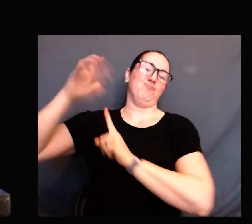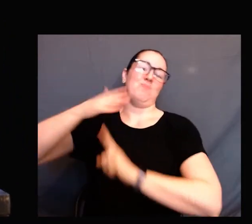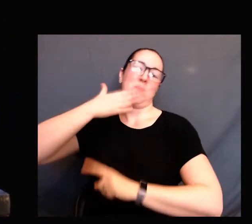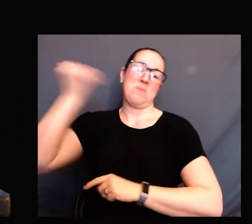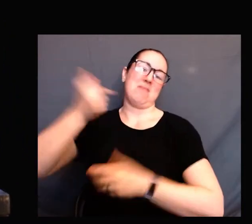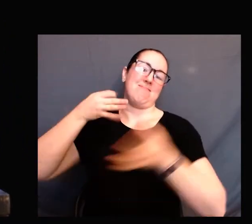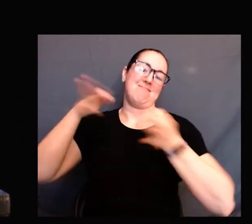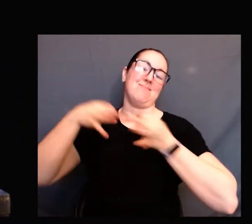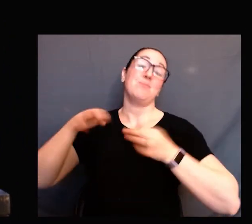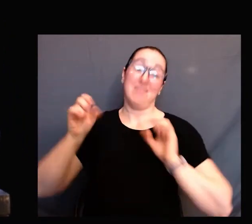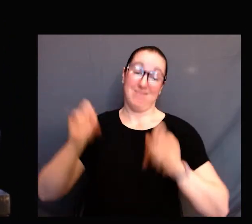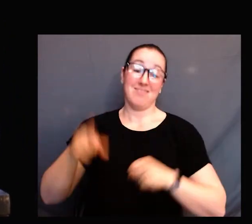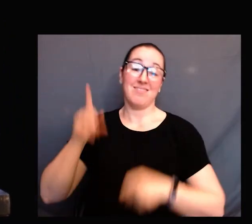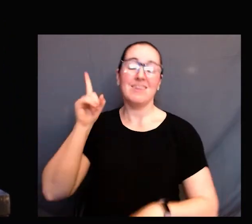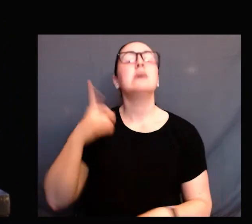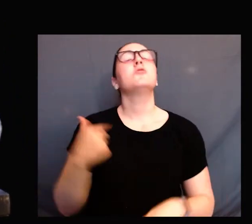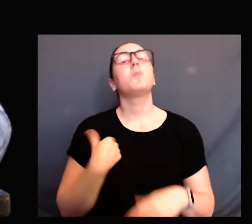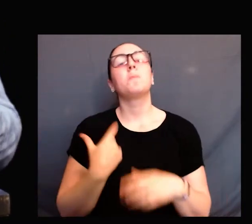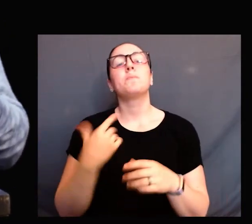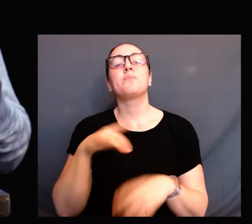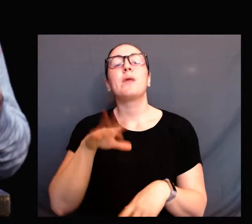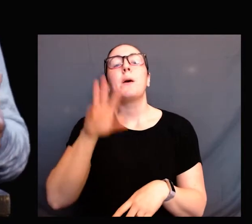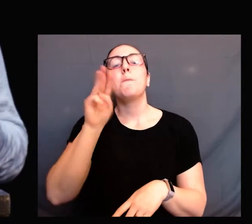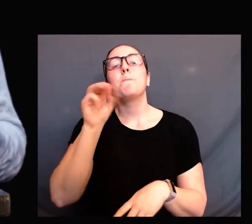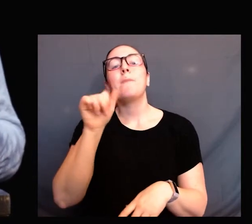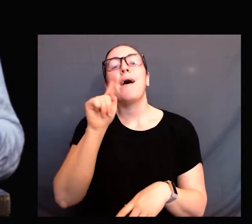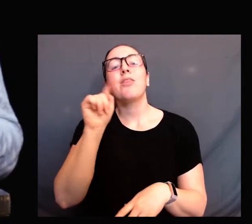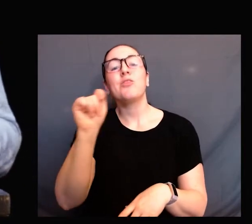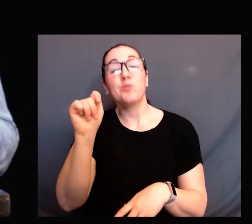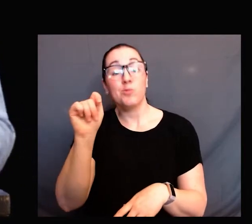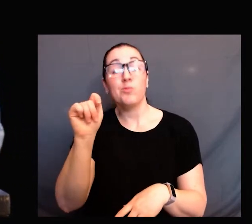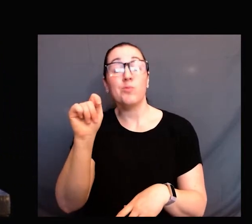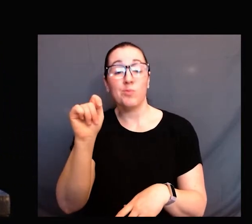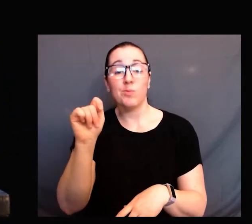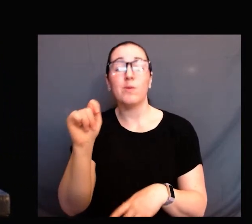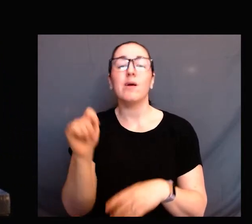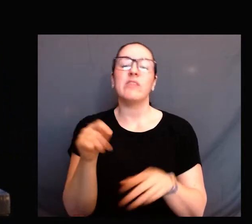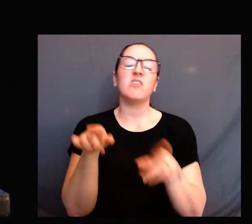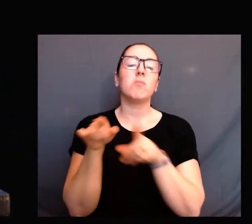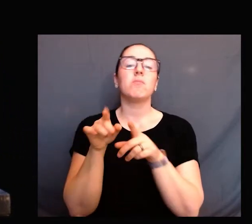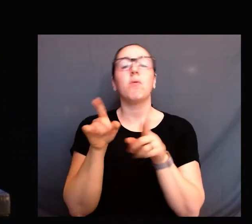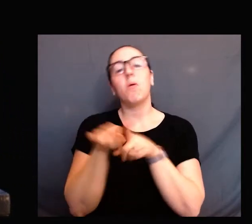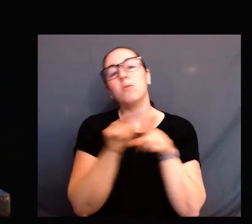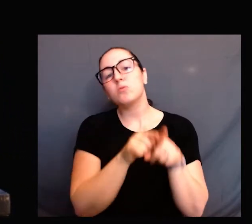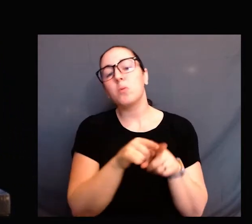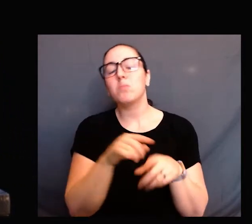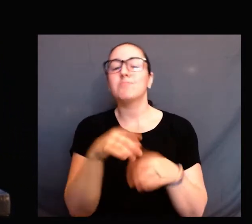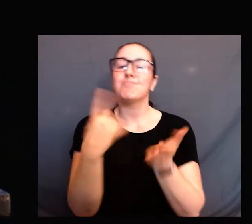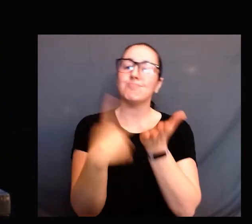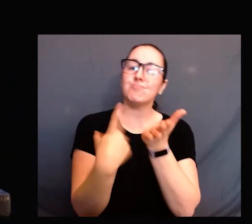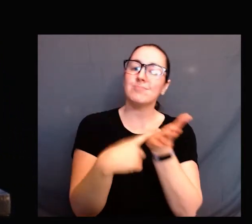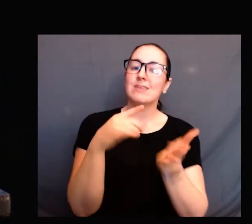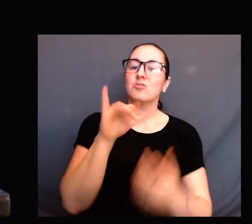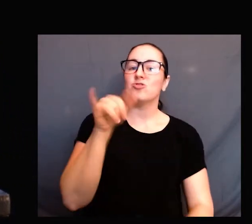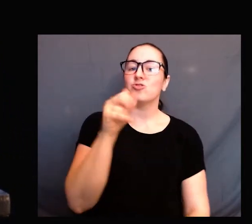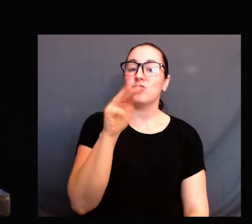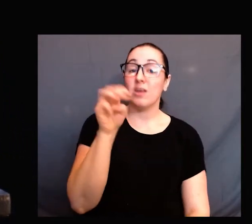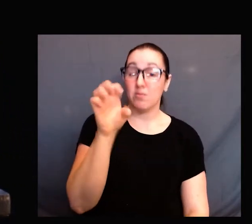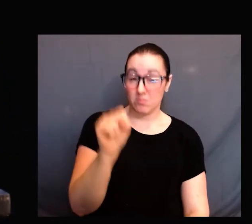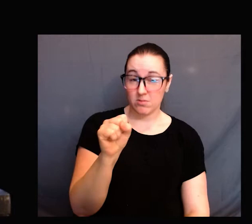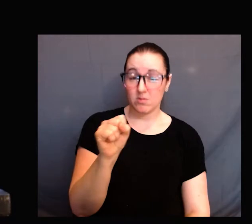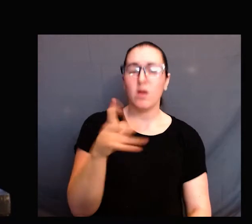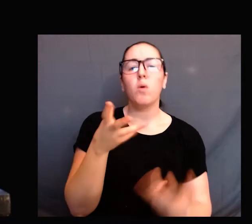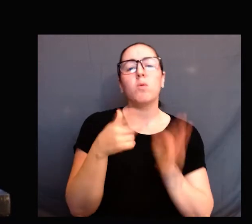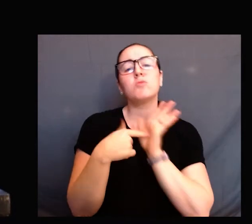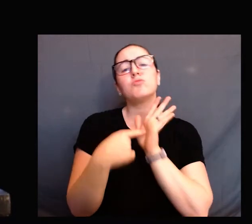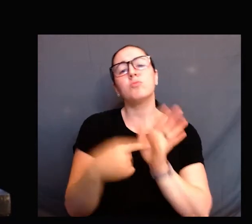to look at a couple of passages, one out of the Gospel of Matthew, and then we're going to go into the book of James. And I want to show you